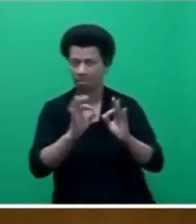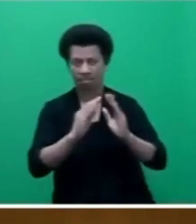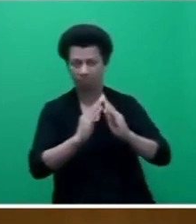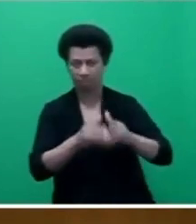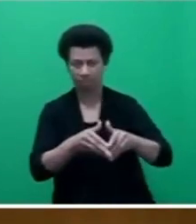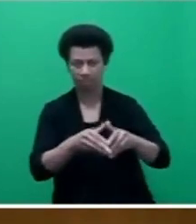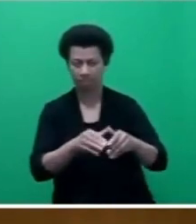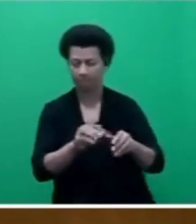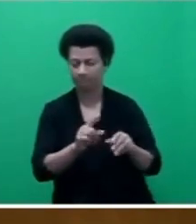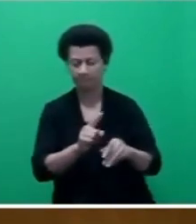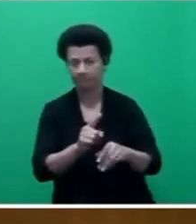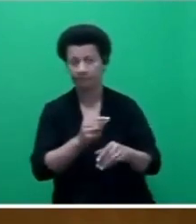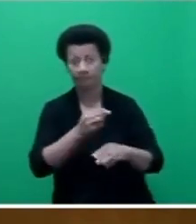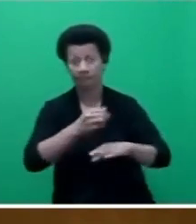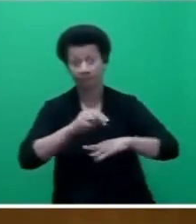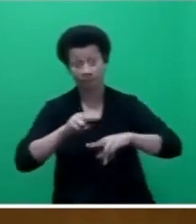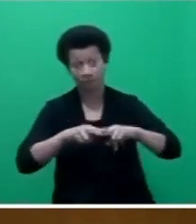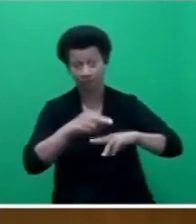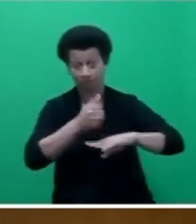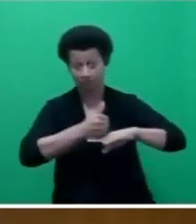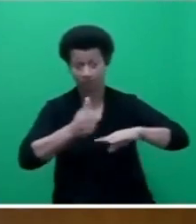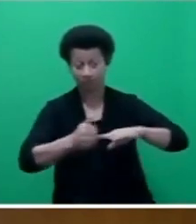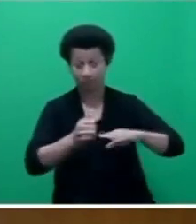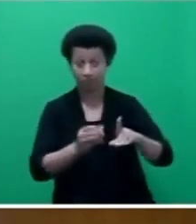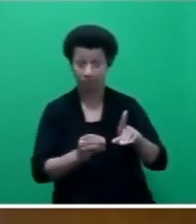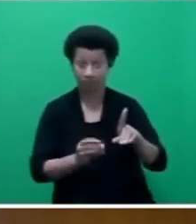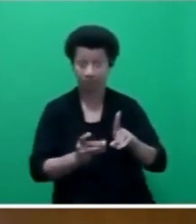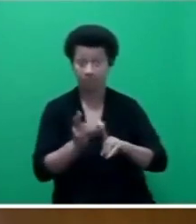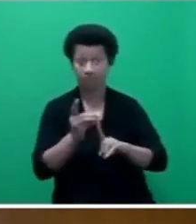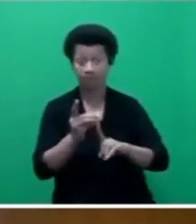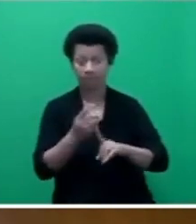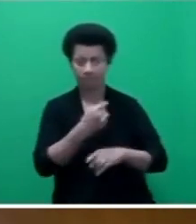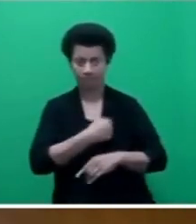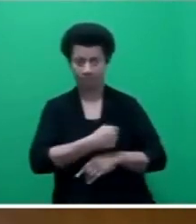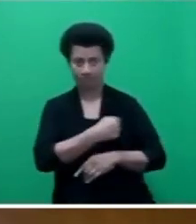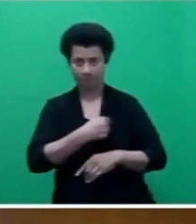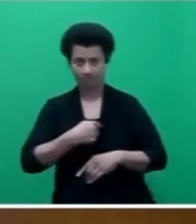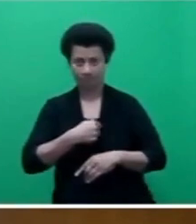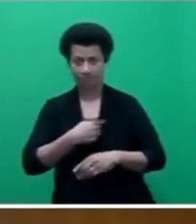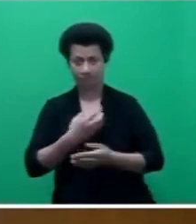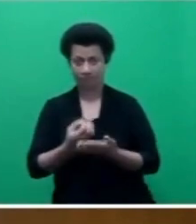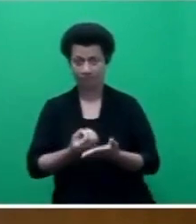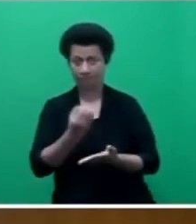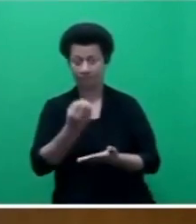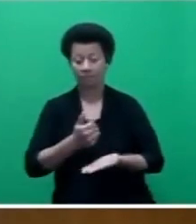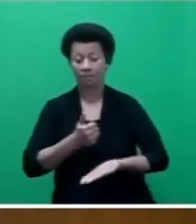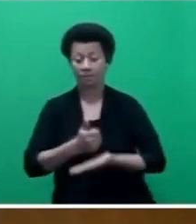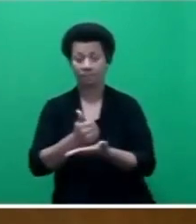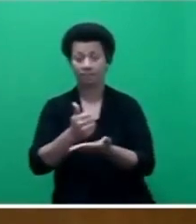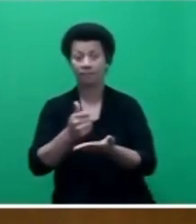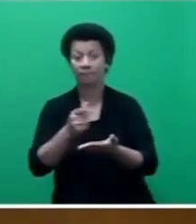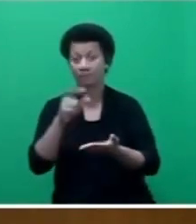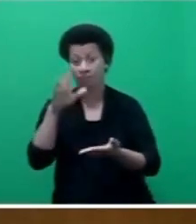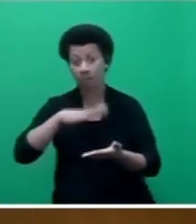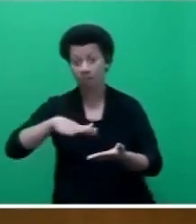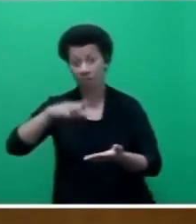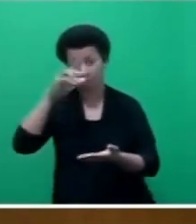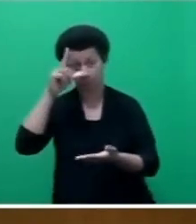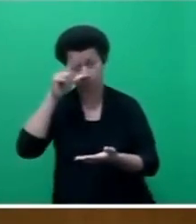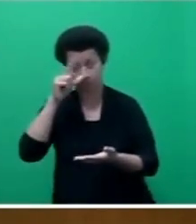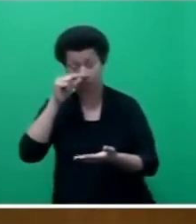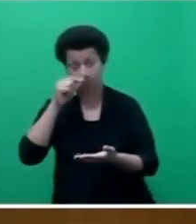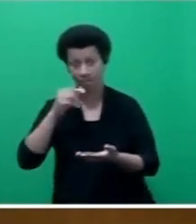government is committed to growing our economy, supporting ordinary Fijians and improving their livelihoods, and for